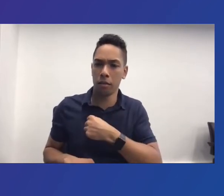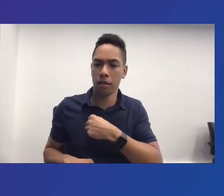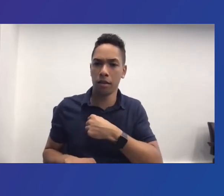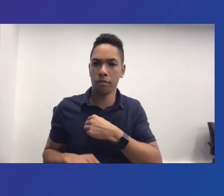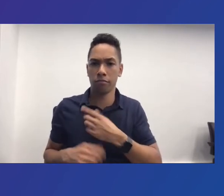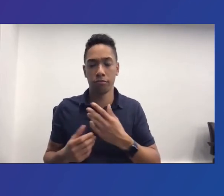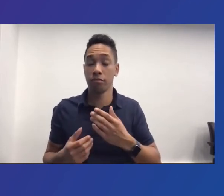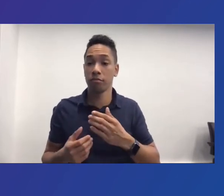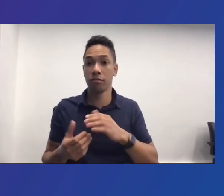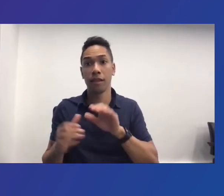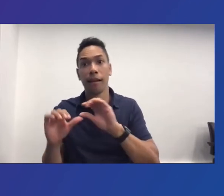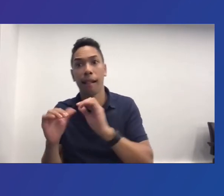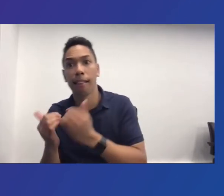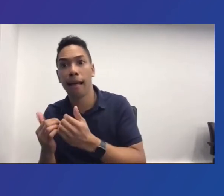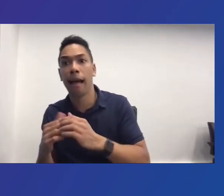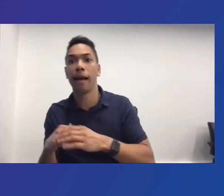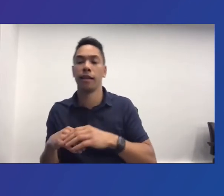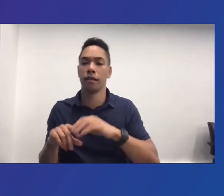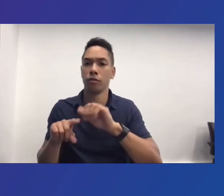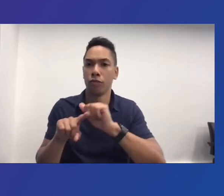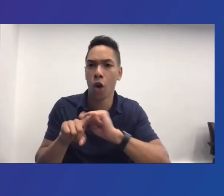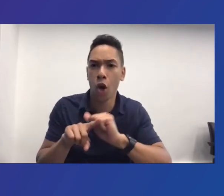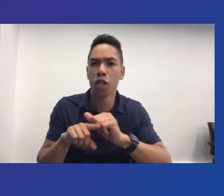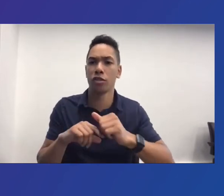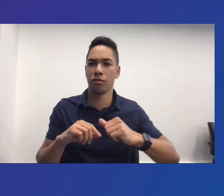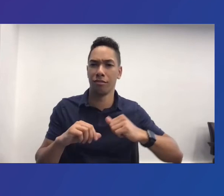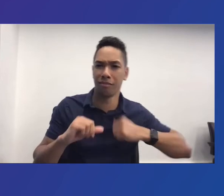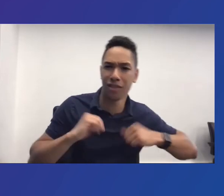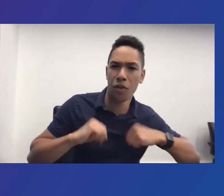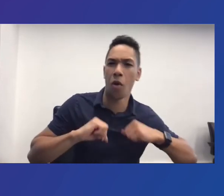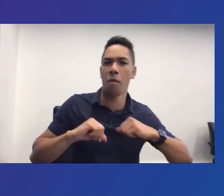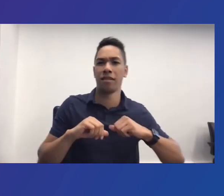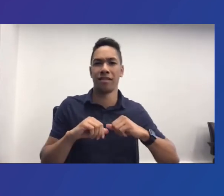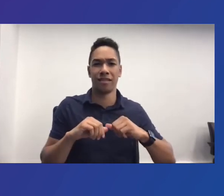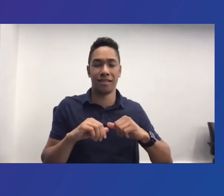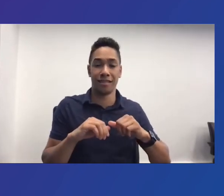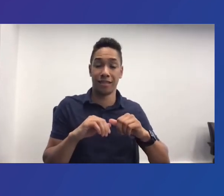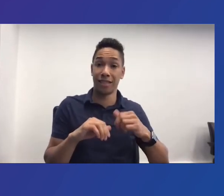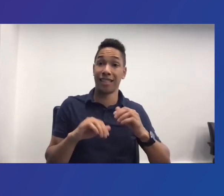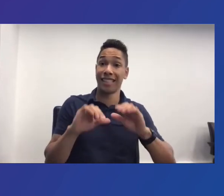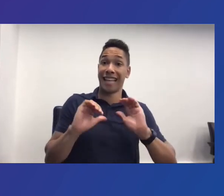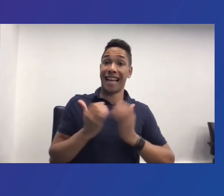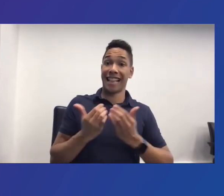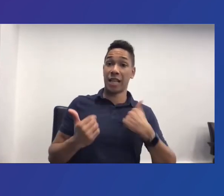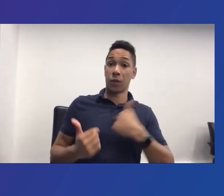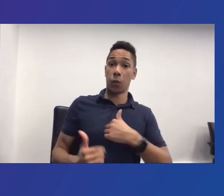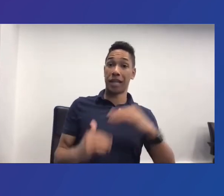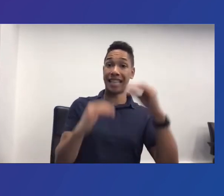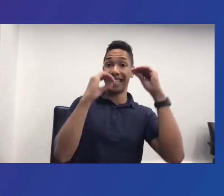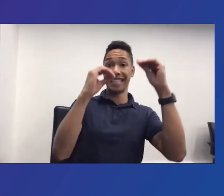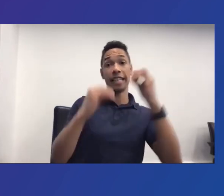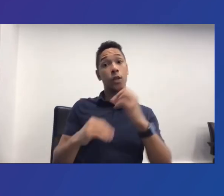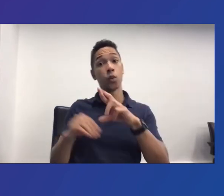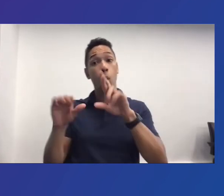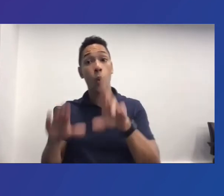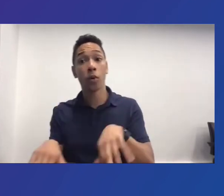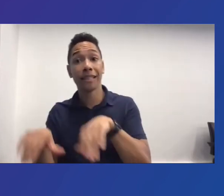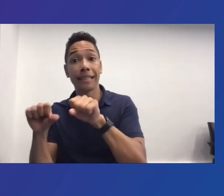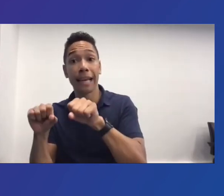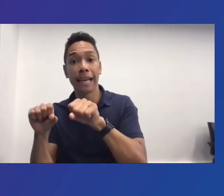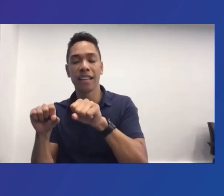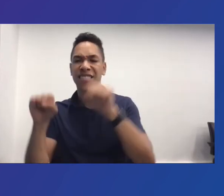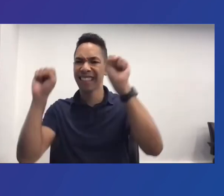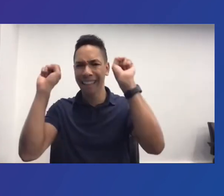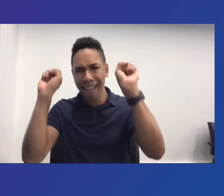in our classes, in our rehearsals, in our performances, the classes we teach or we take, create